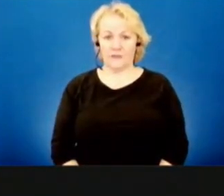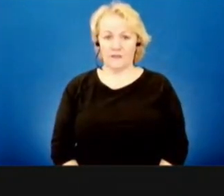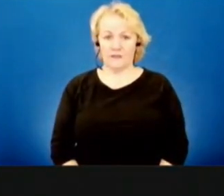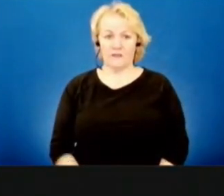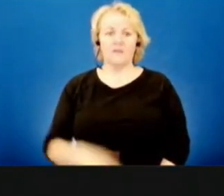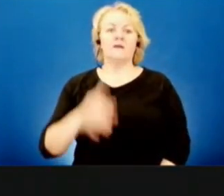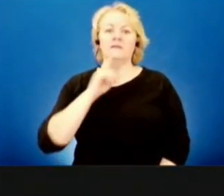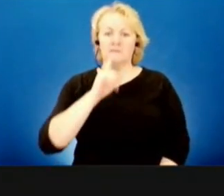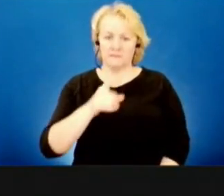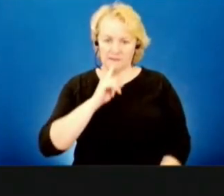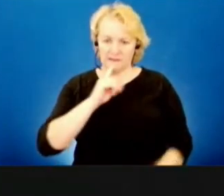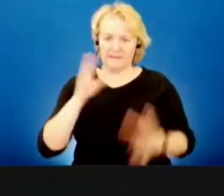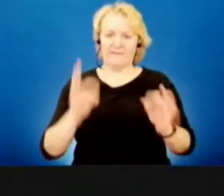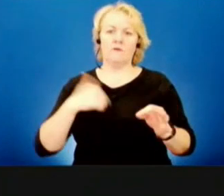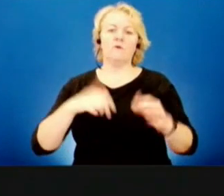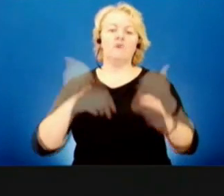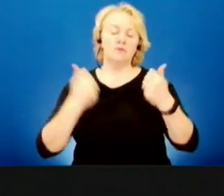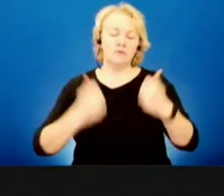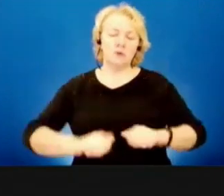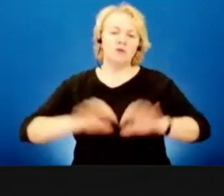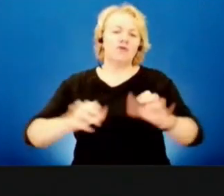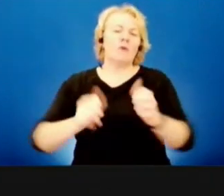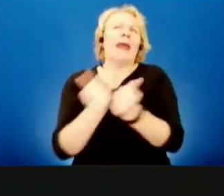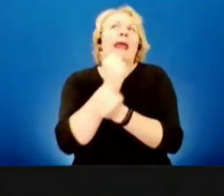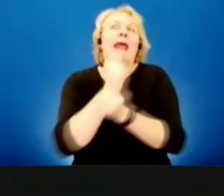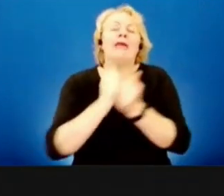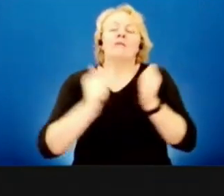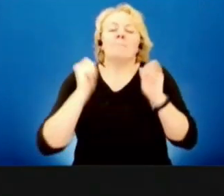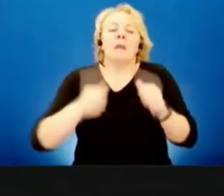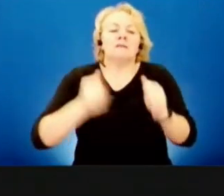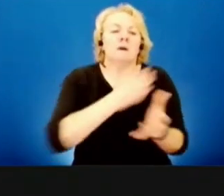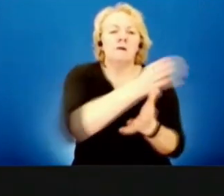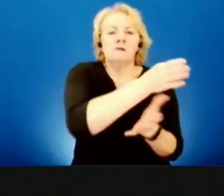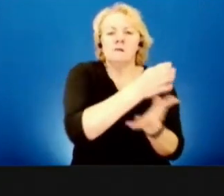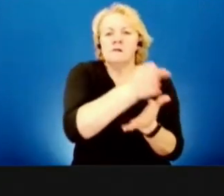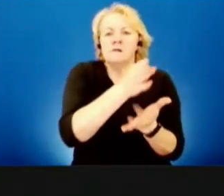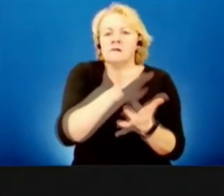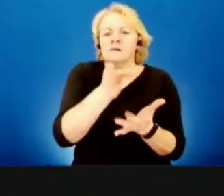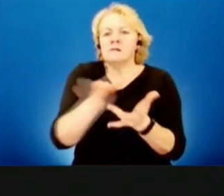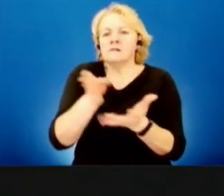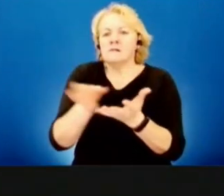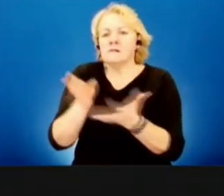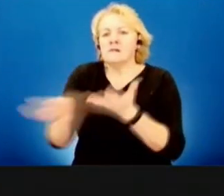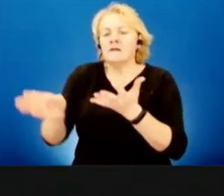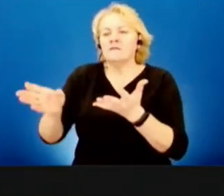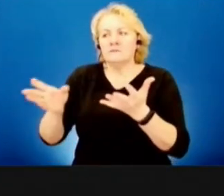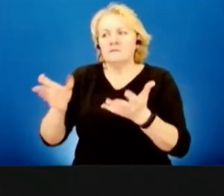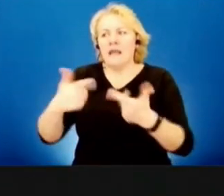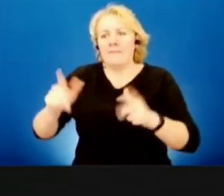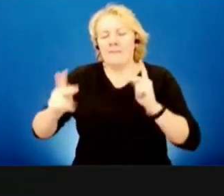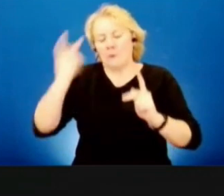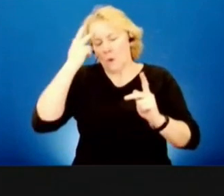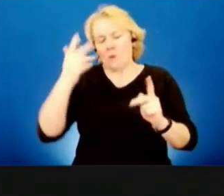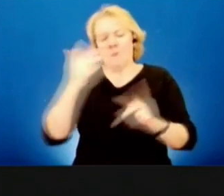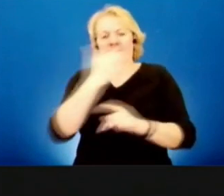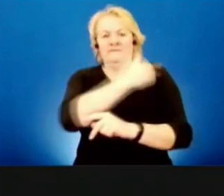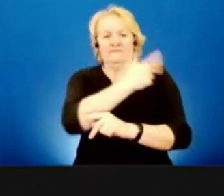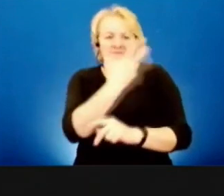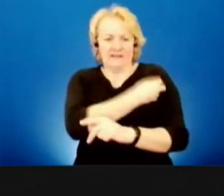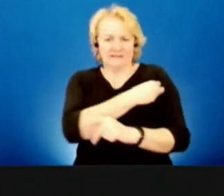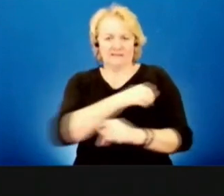Definitely, we are trying to employ every avenue we have to promote the availability of vaccines. It's very important